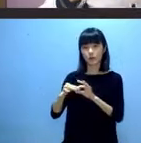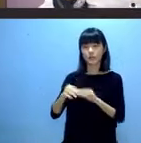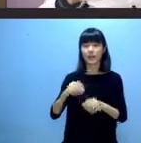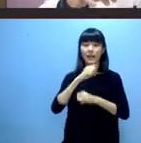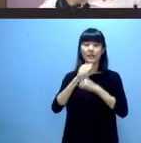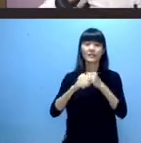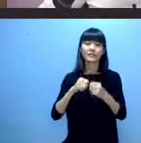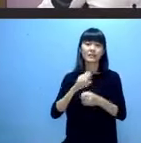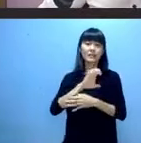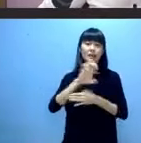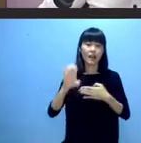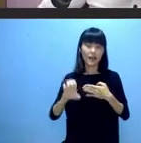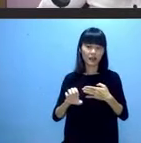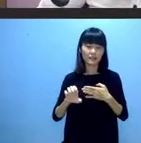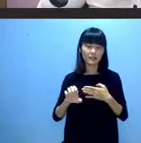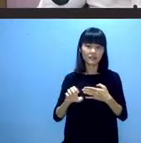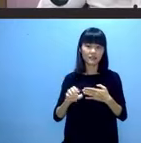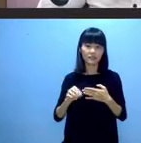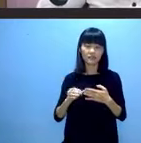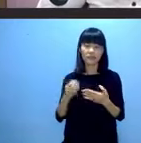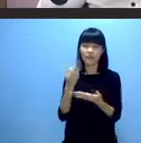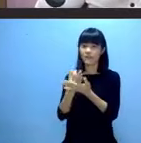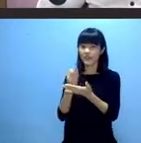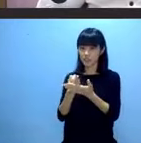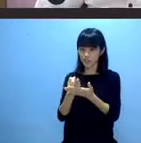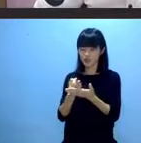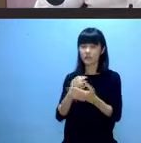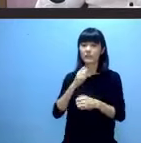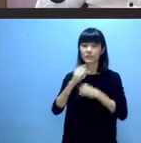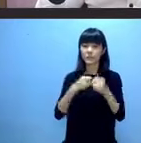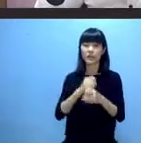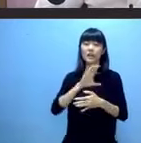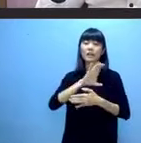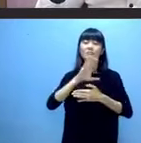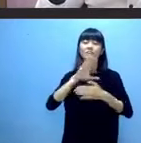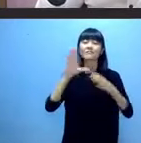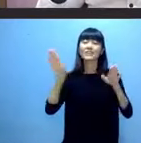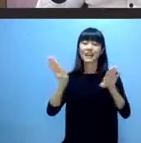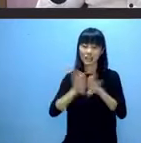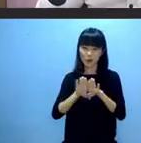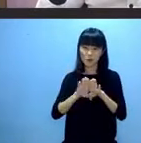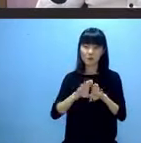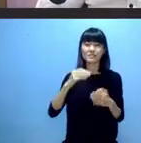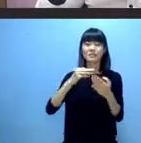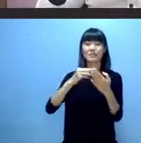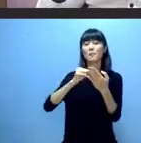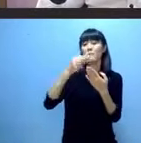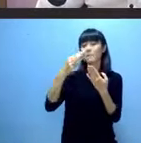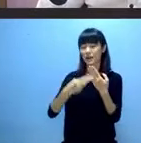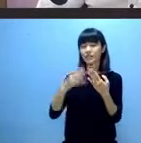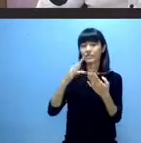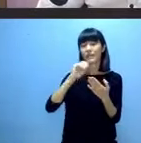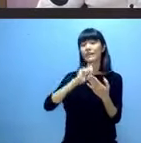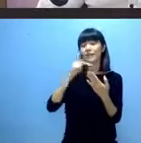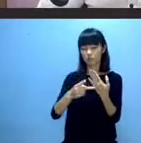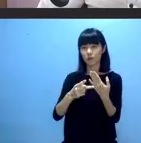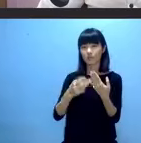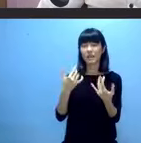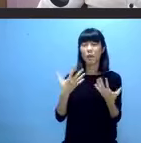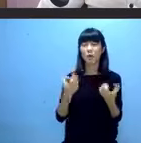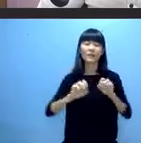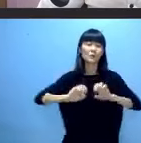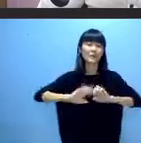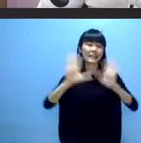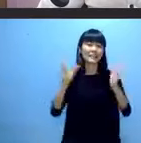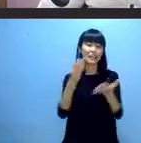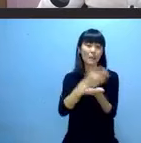closes around, you know, the March, April period. So that's when people want to like, you know, clear their budget, and that's the best time to do team building and all. Yeah,